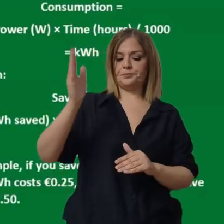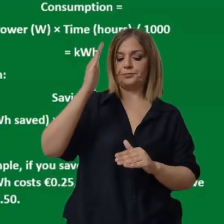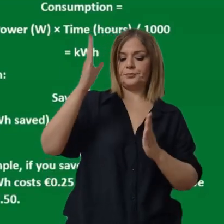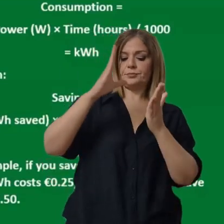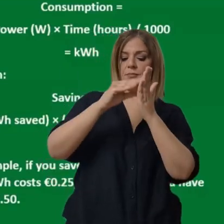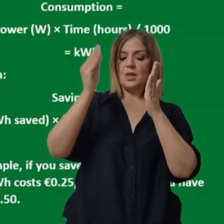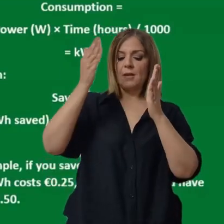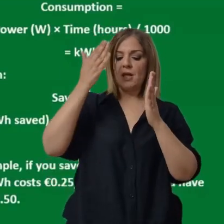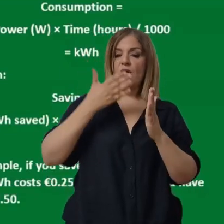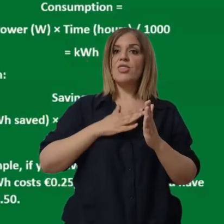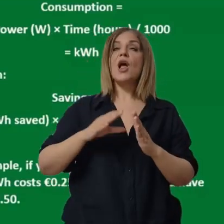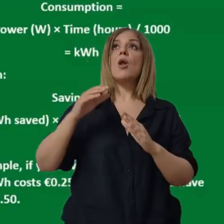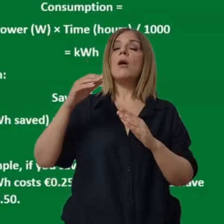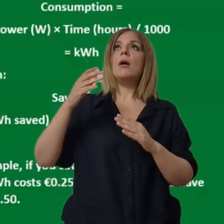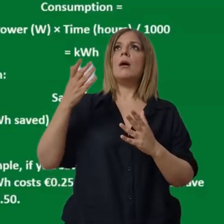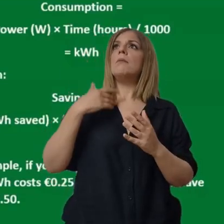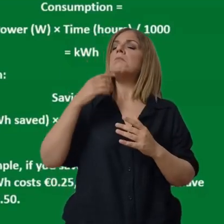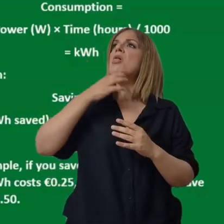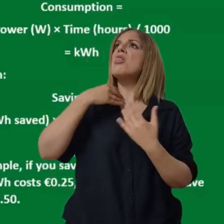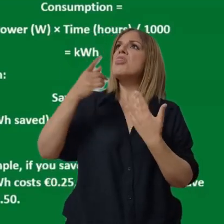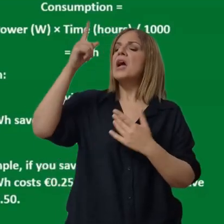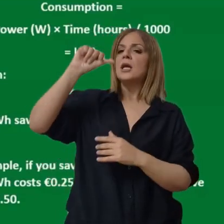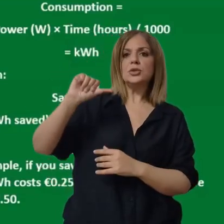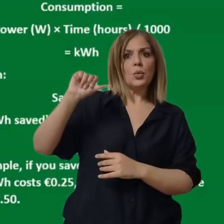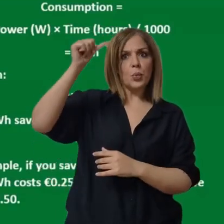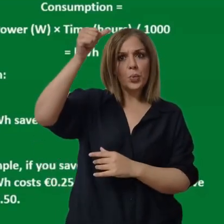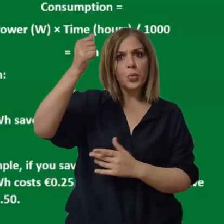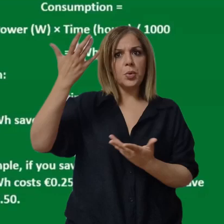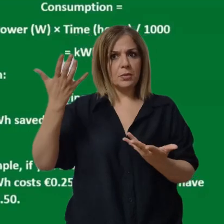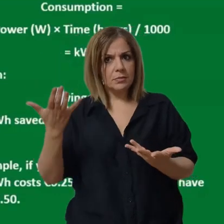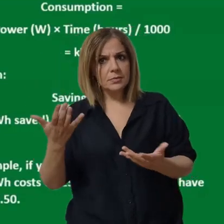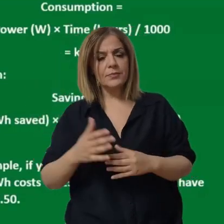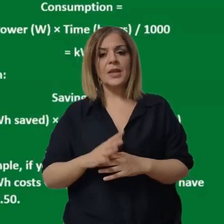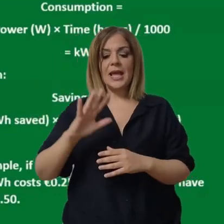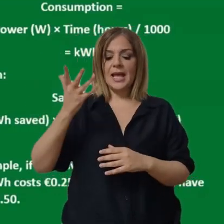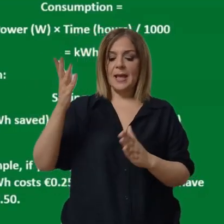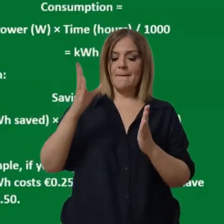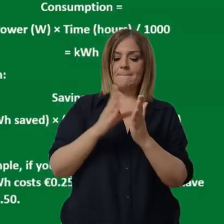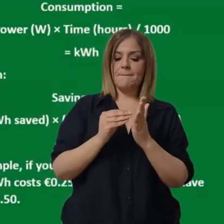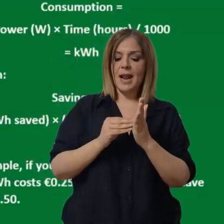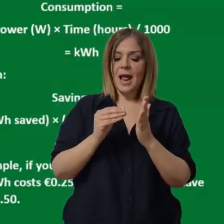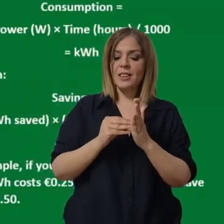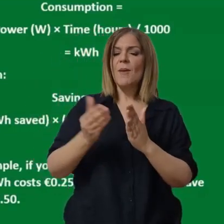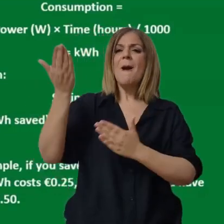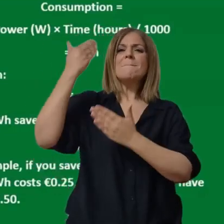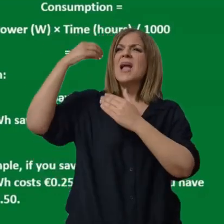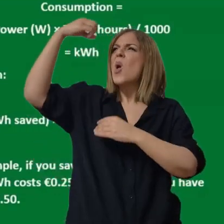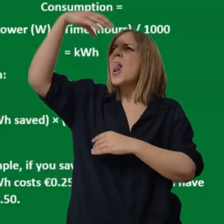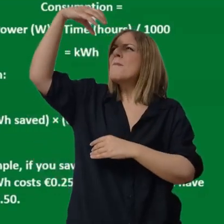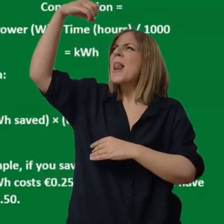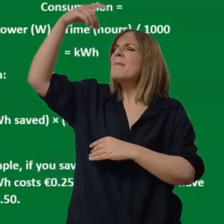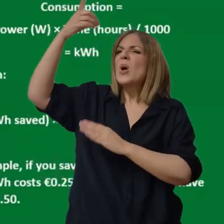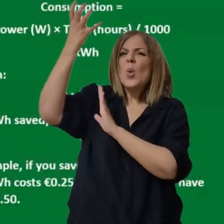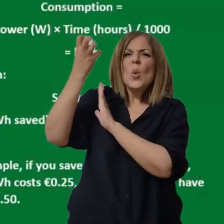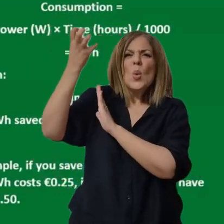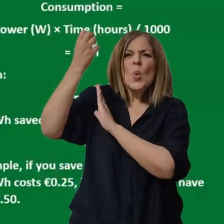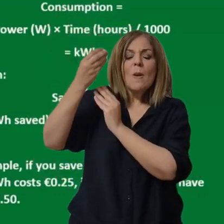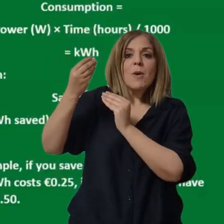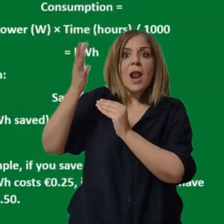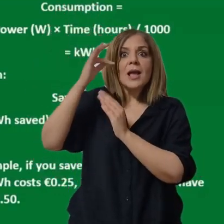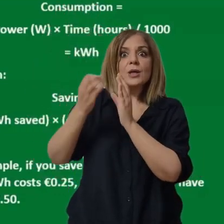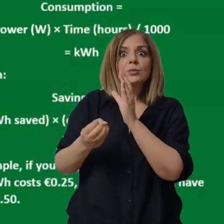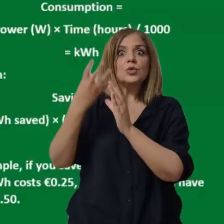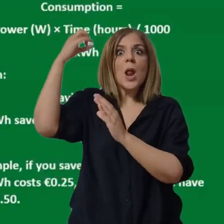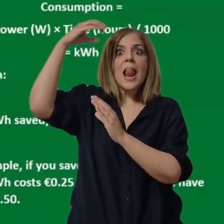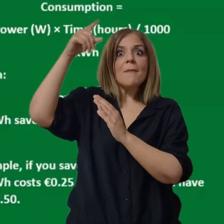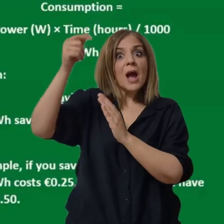pay attention to turn off lights when it's not needed, or replace old bulbs with new